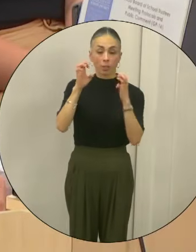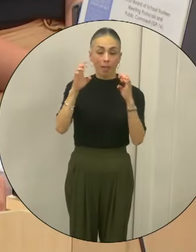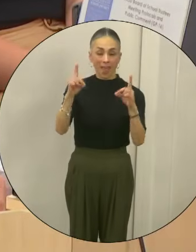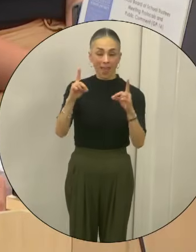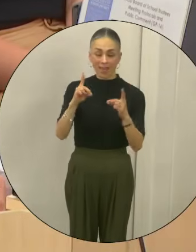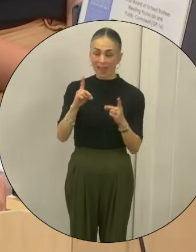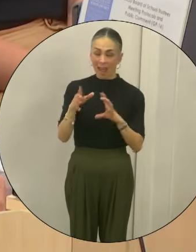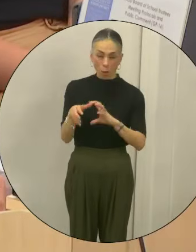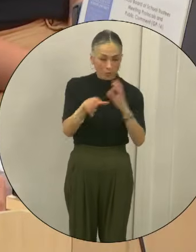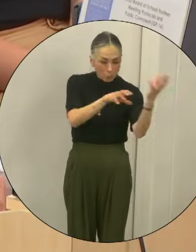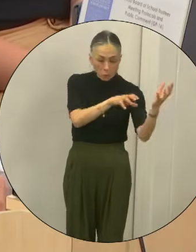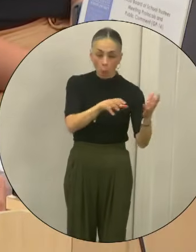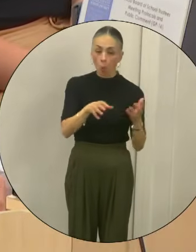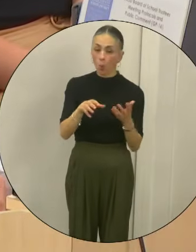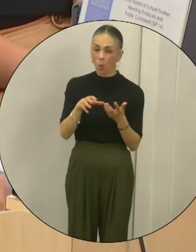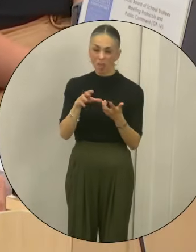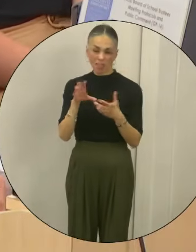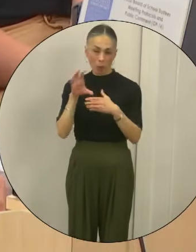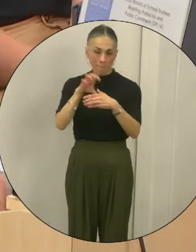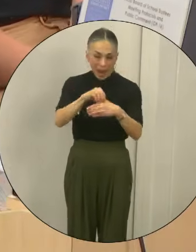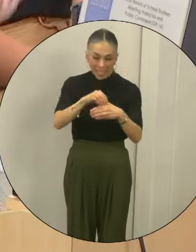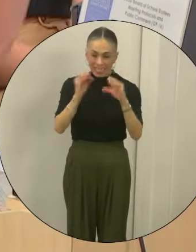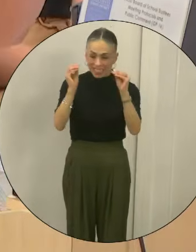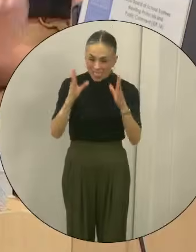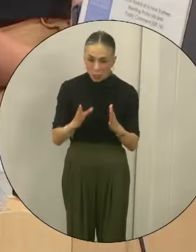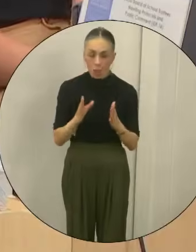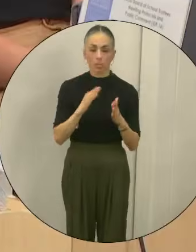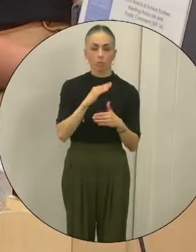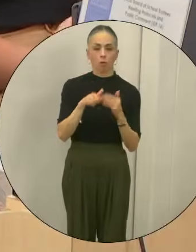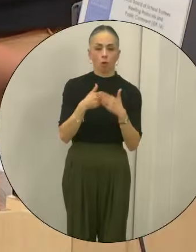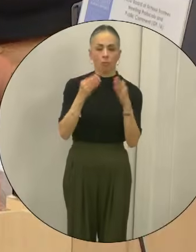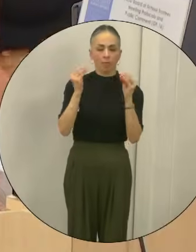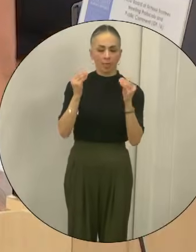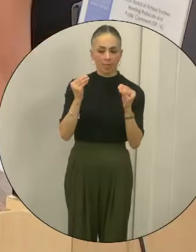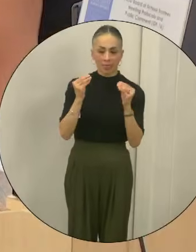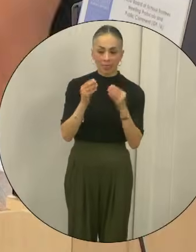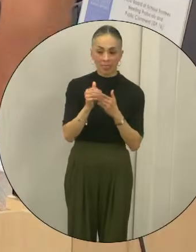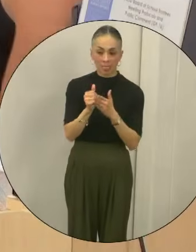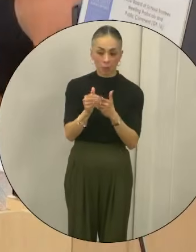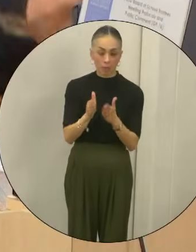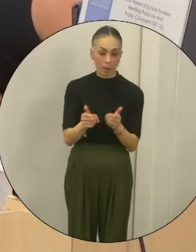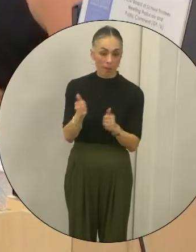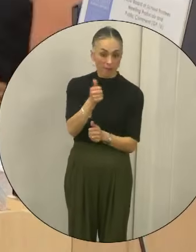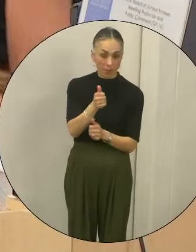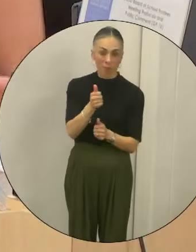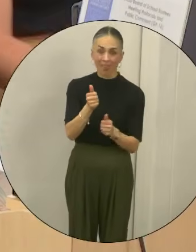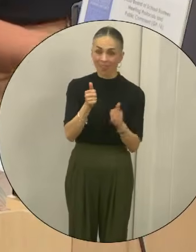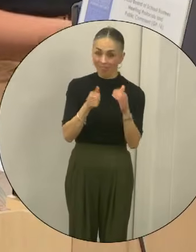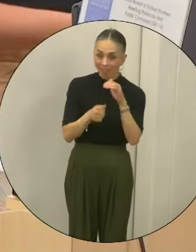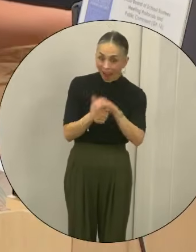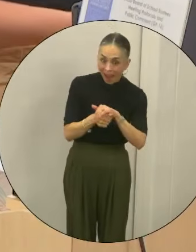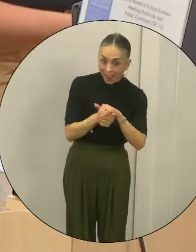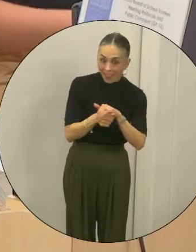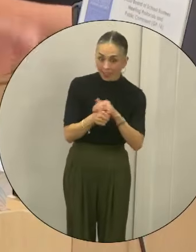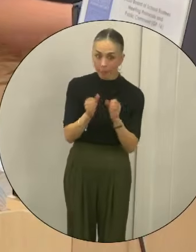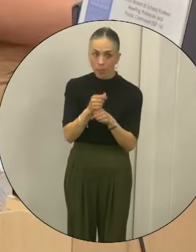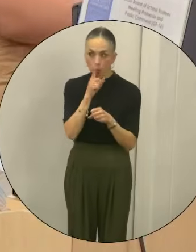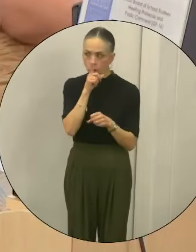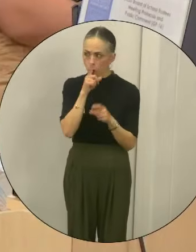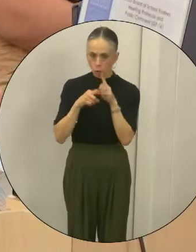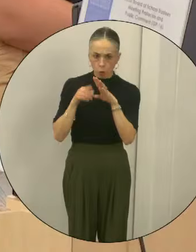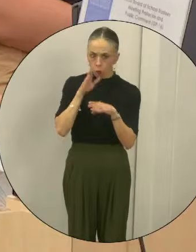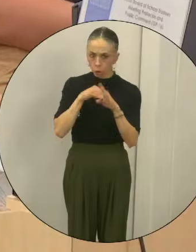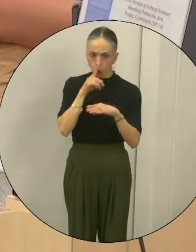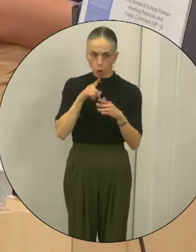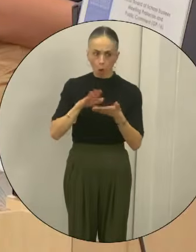out of control. They're biting their teachers. And all the leaders that are above them, they hide it, make sure they do the report, and you